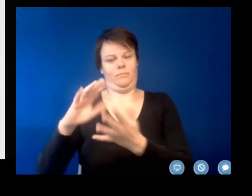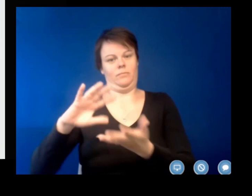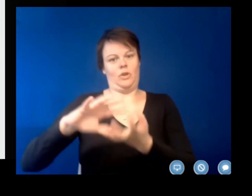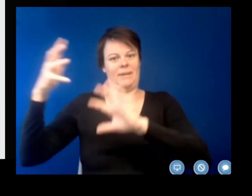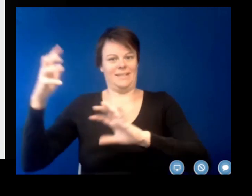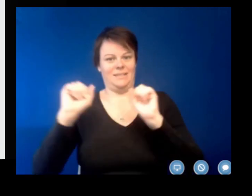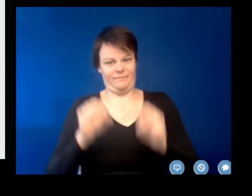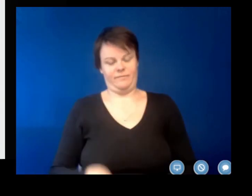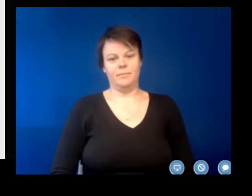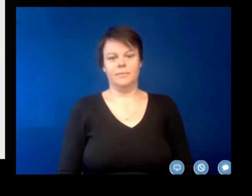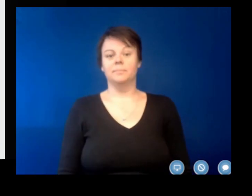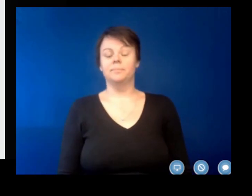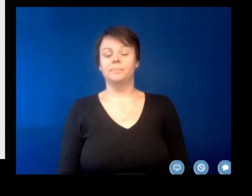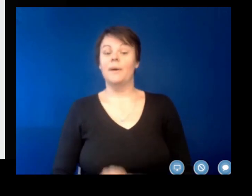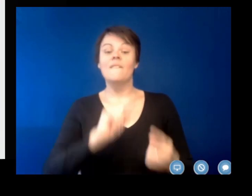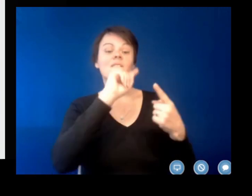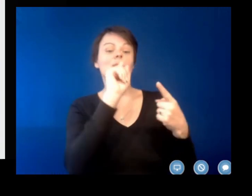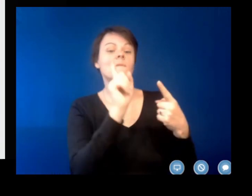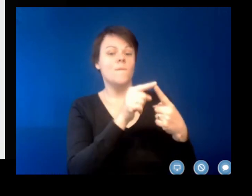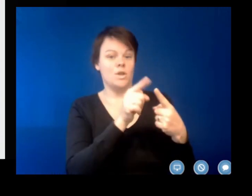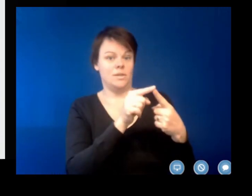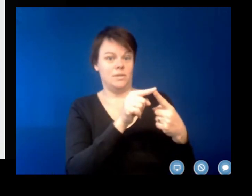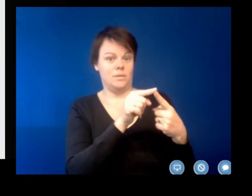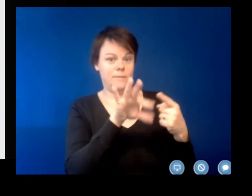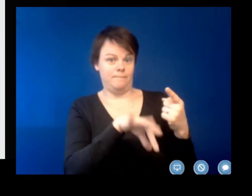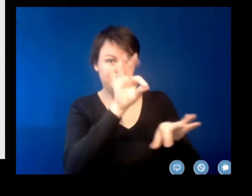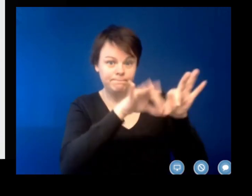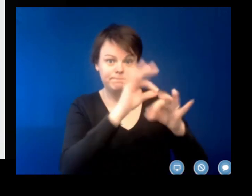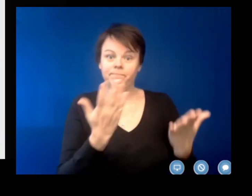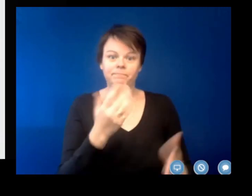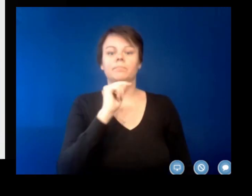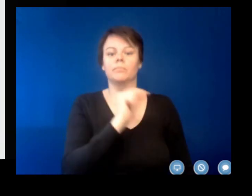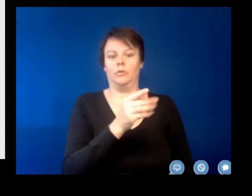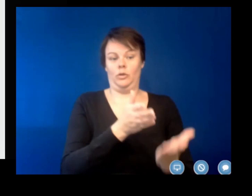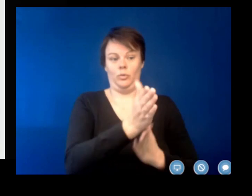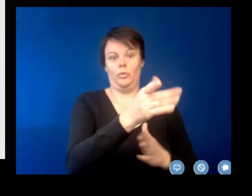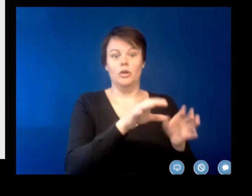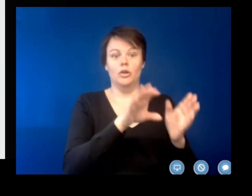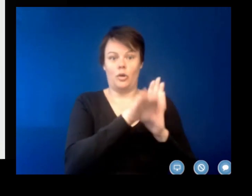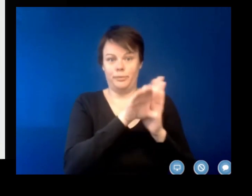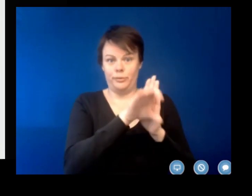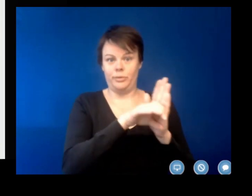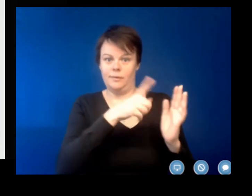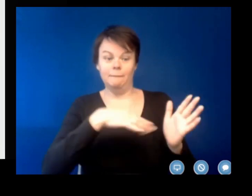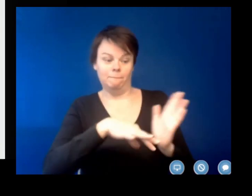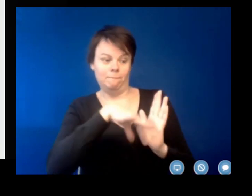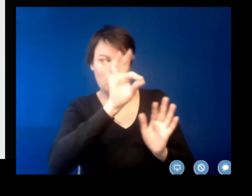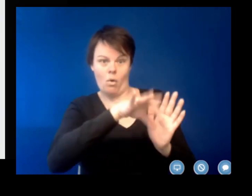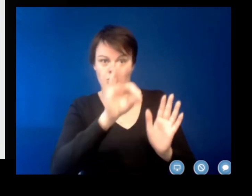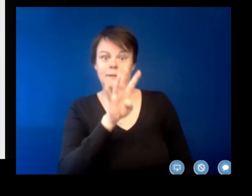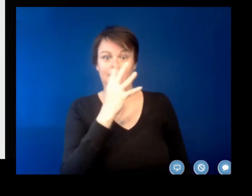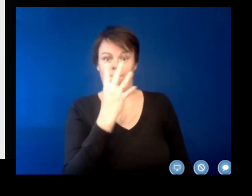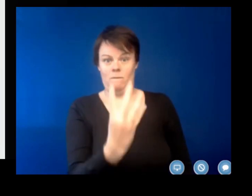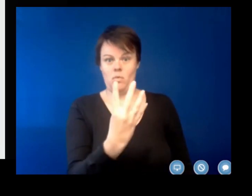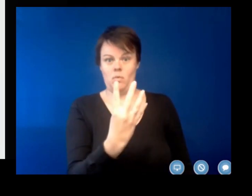And I would like now to summarize, of course, brief some observations and findings of the studies. These studies are very rich